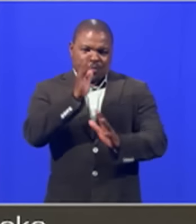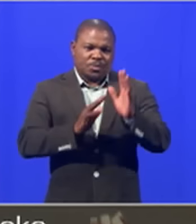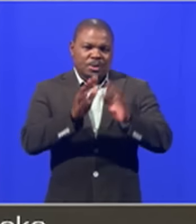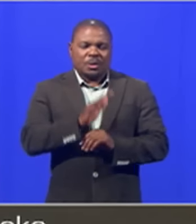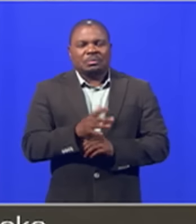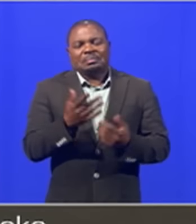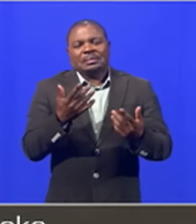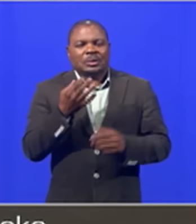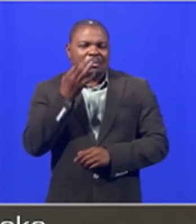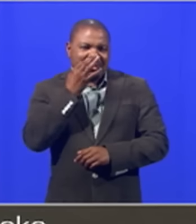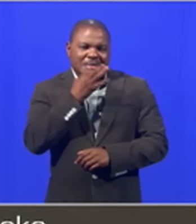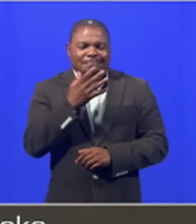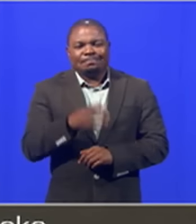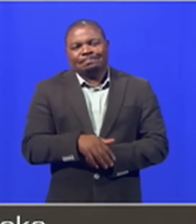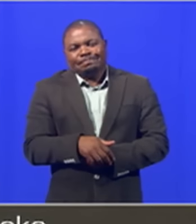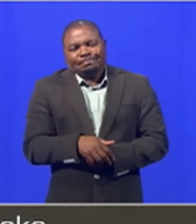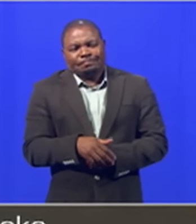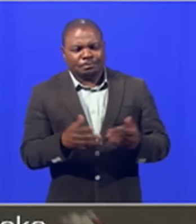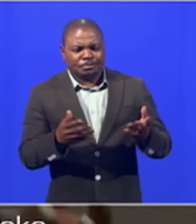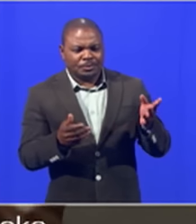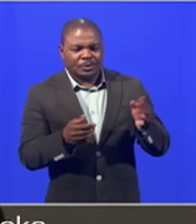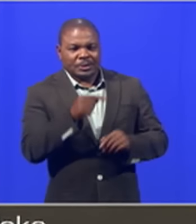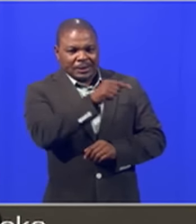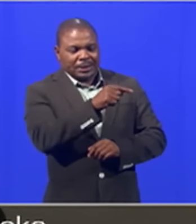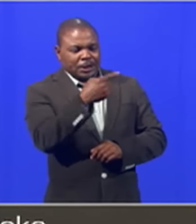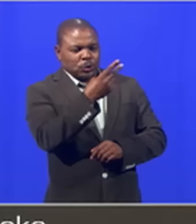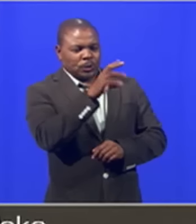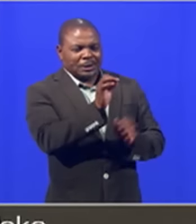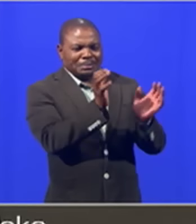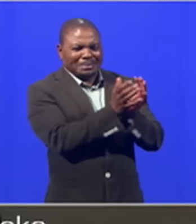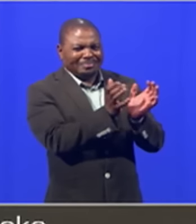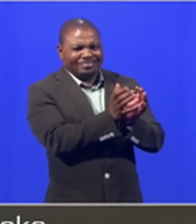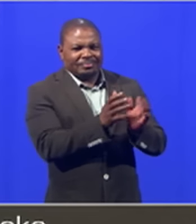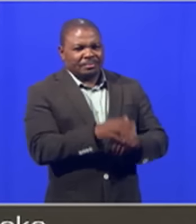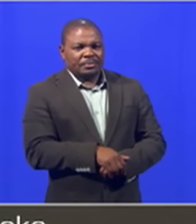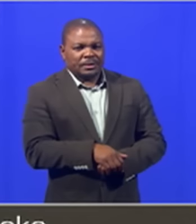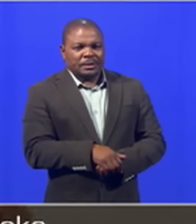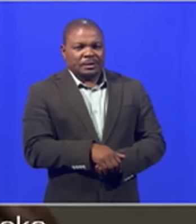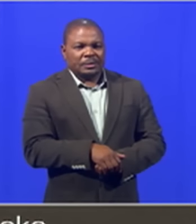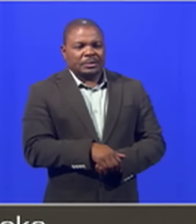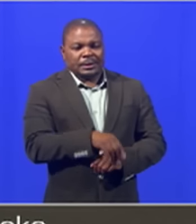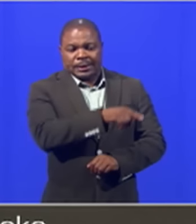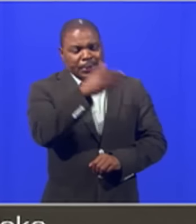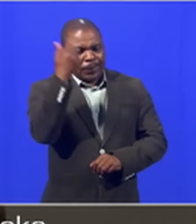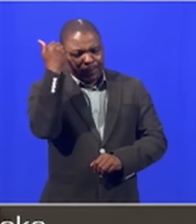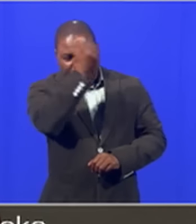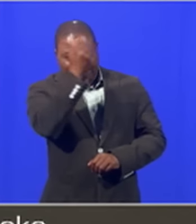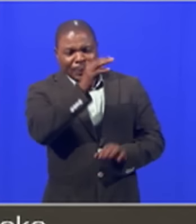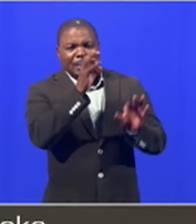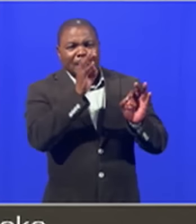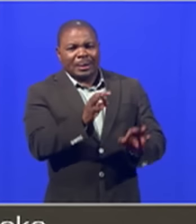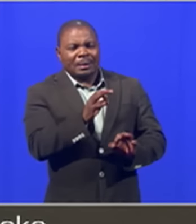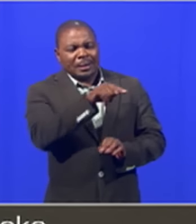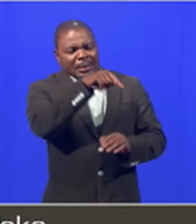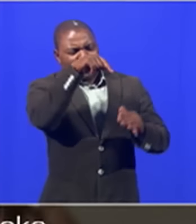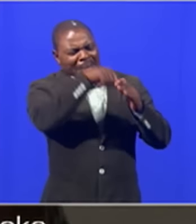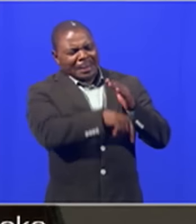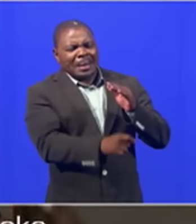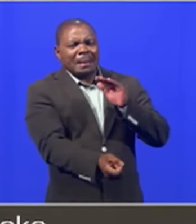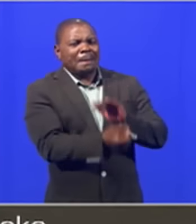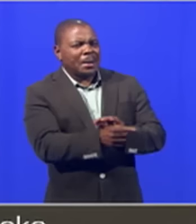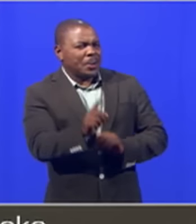llang ka gore tota ruri bone ba bona gore kopano kgolo e ya G20 ga ba le ba se itse sentle thata ka yone le gore